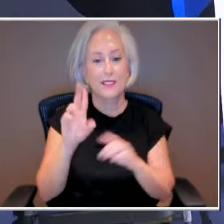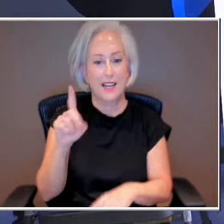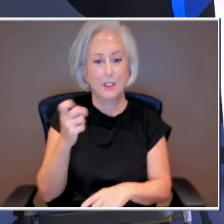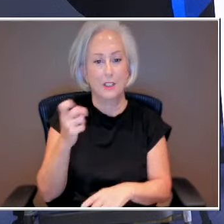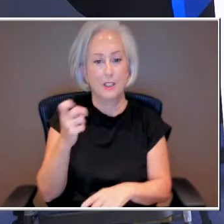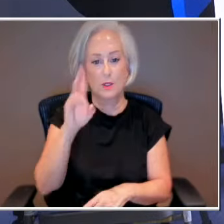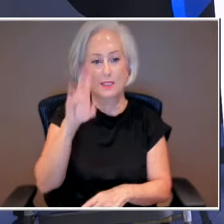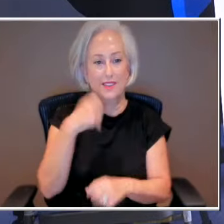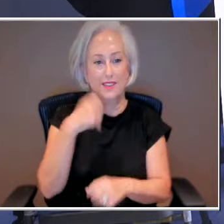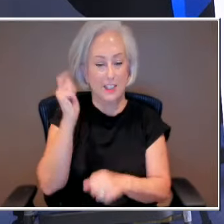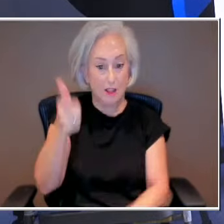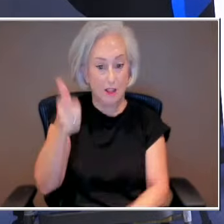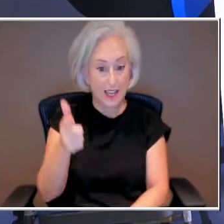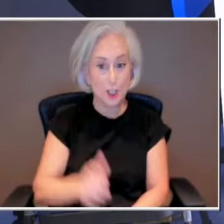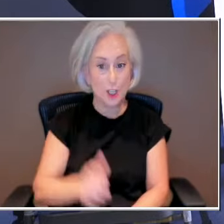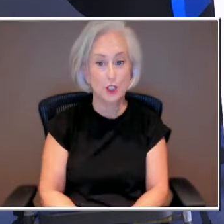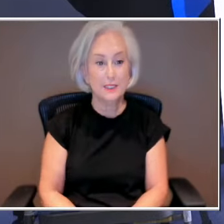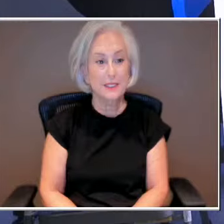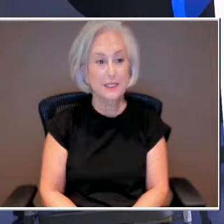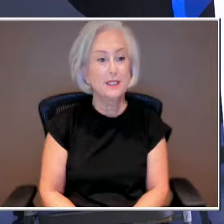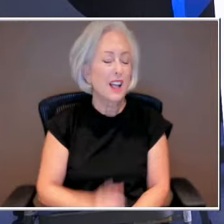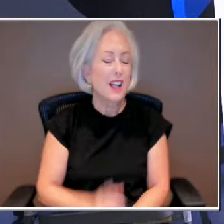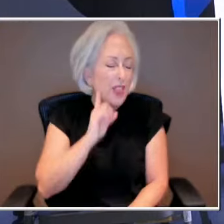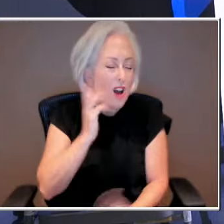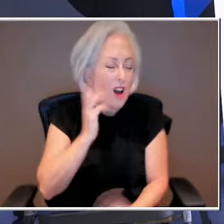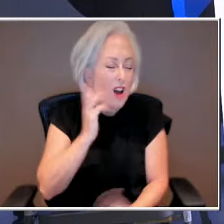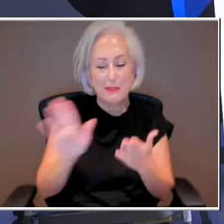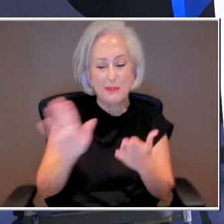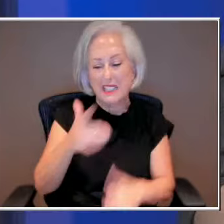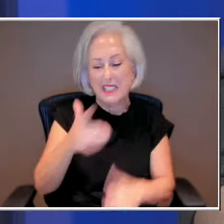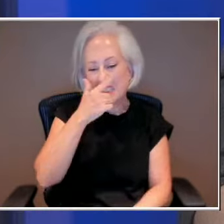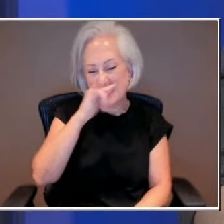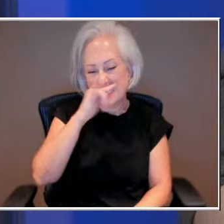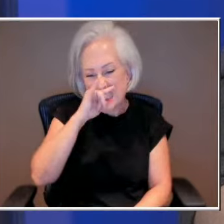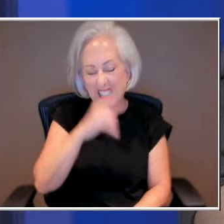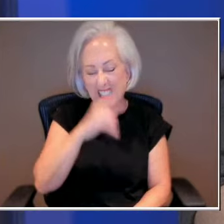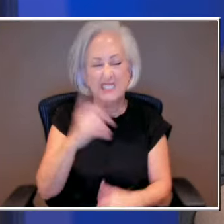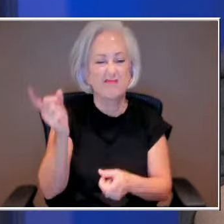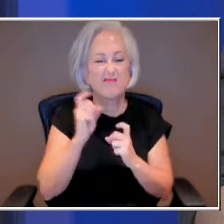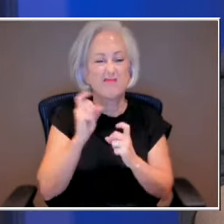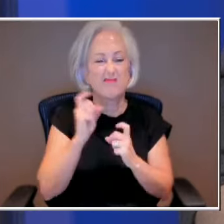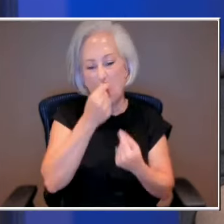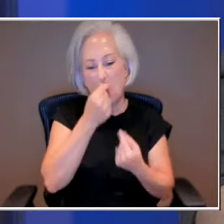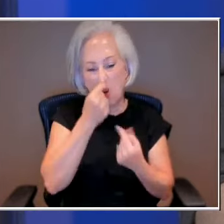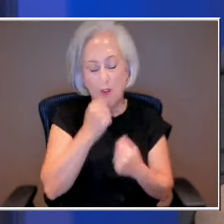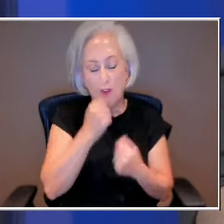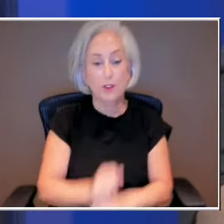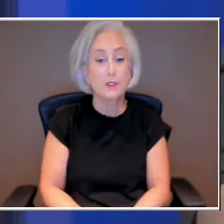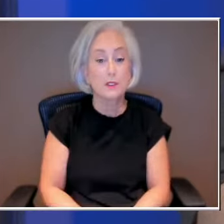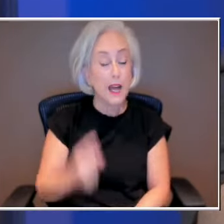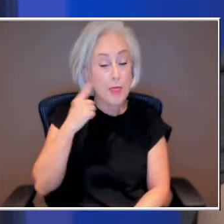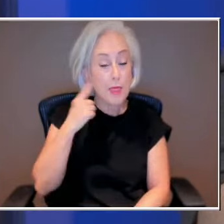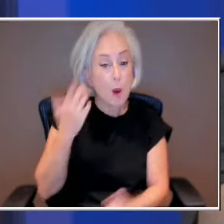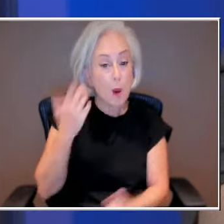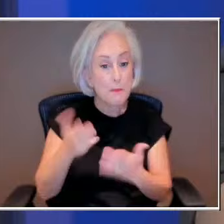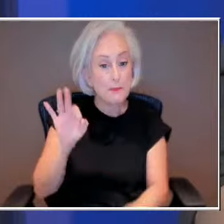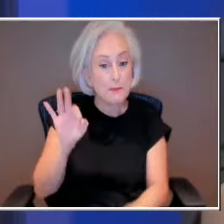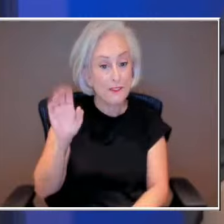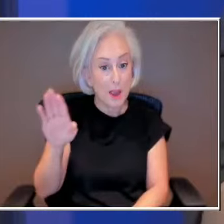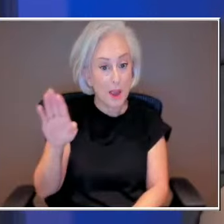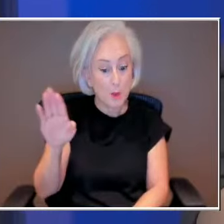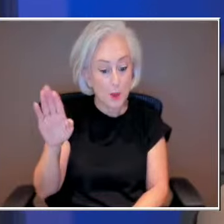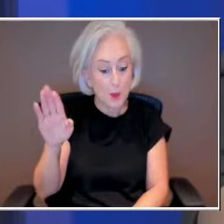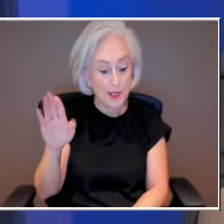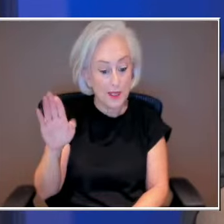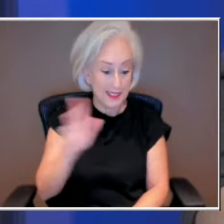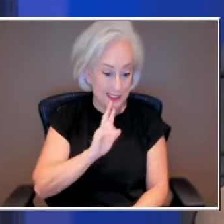kids bringing some icky cough home from just school. Recently. I thought again in February it was back because of the kids. He's got a 3-year-old now and a